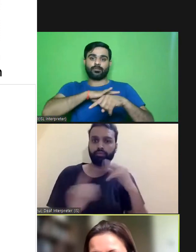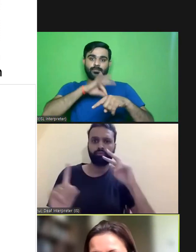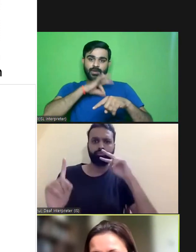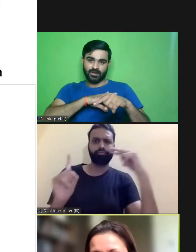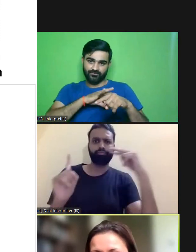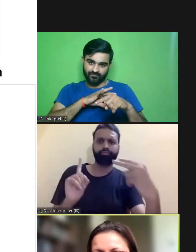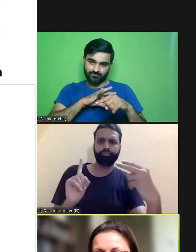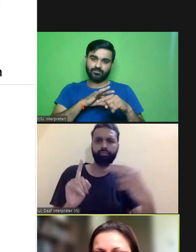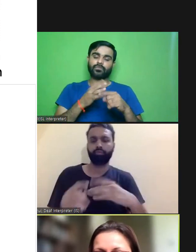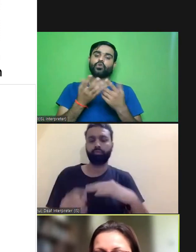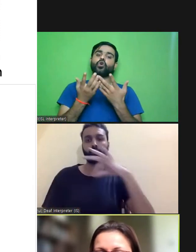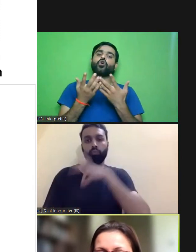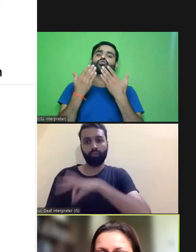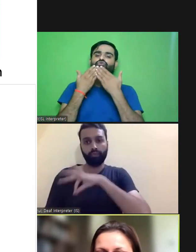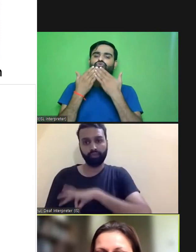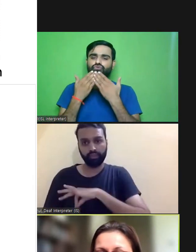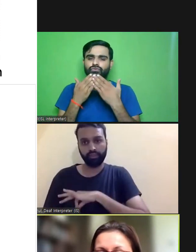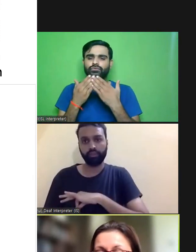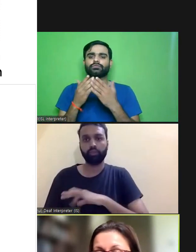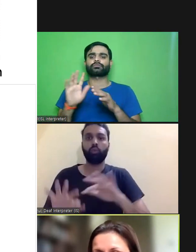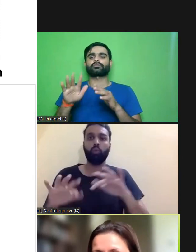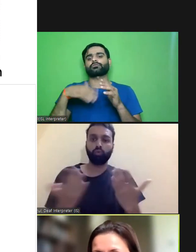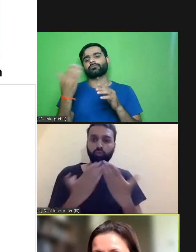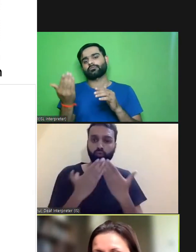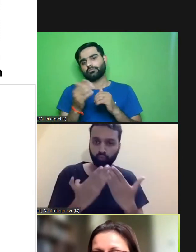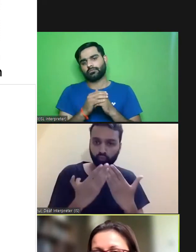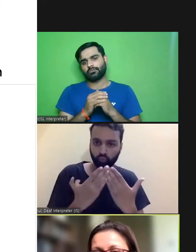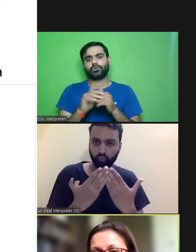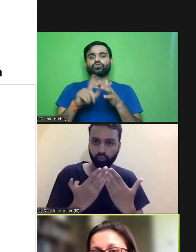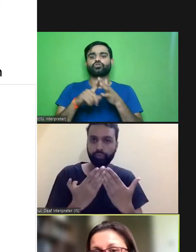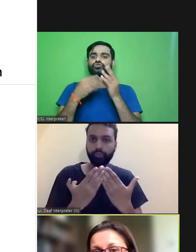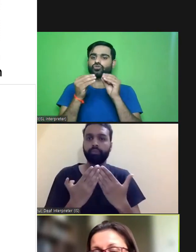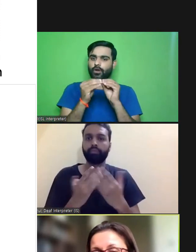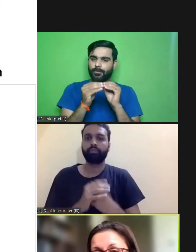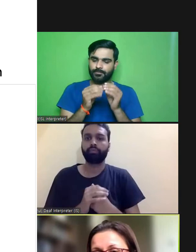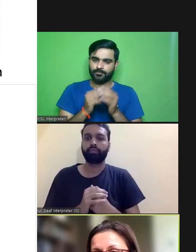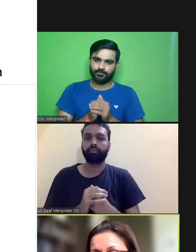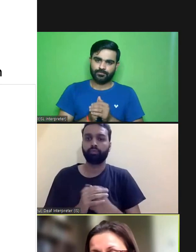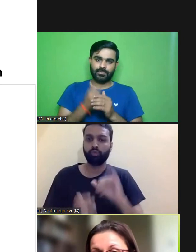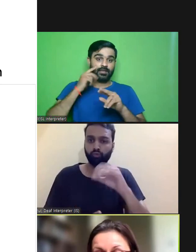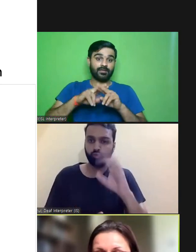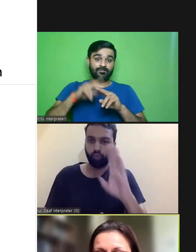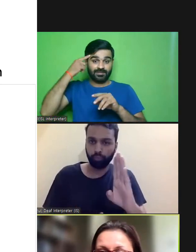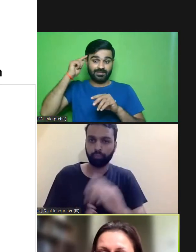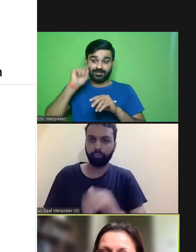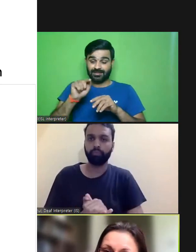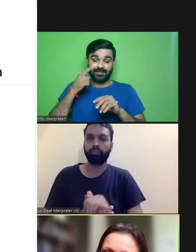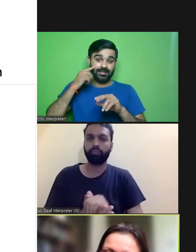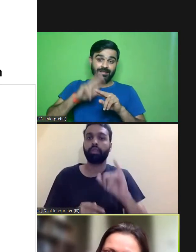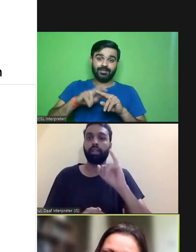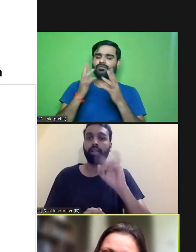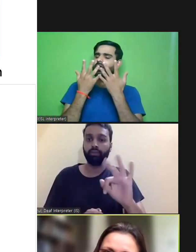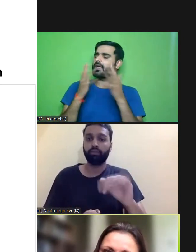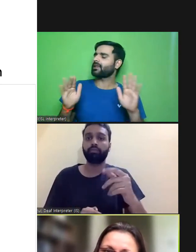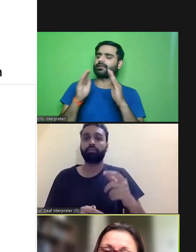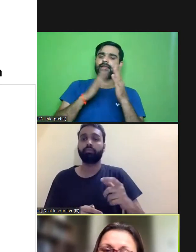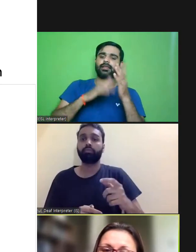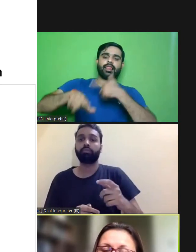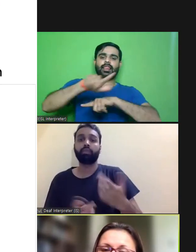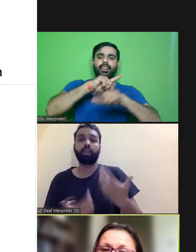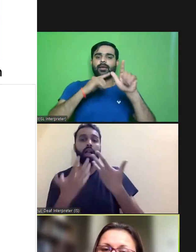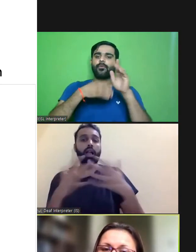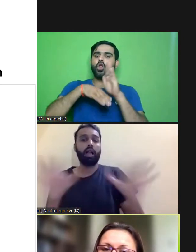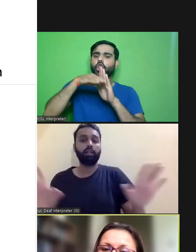school attainment or access to employment. Instead, the indicator related or at the household level are the lowest. Next